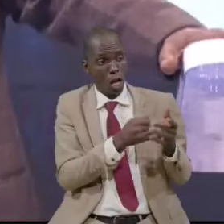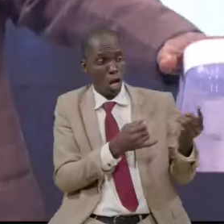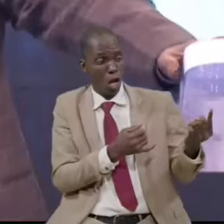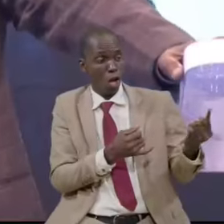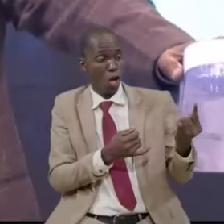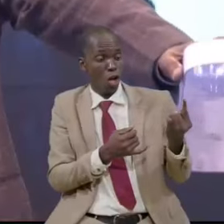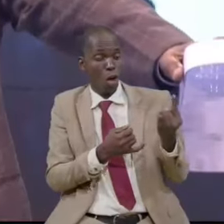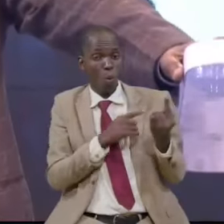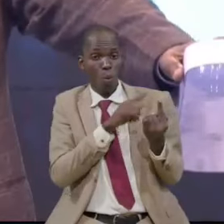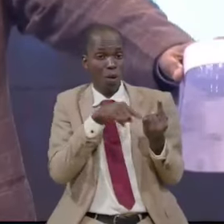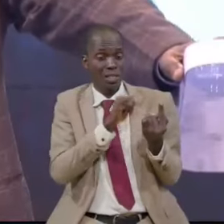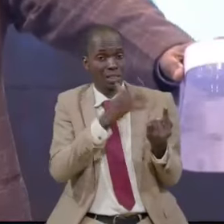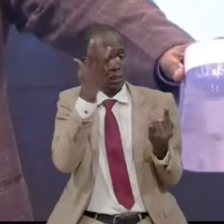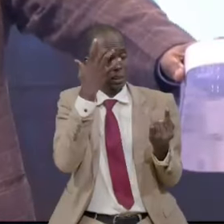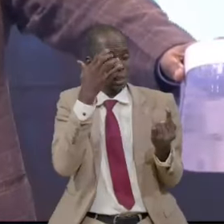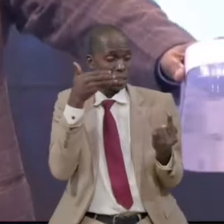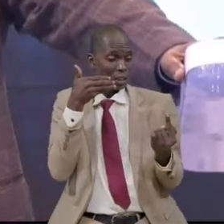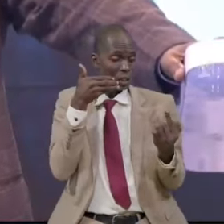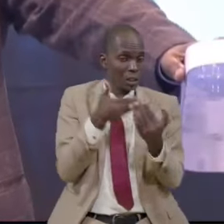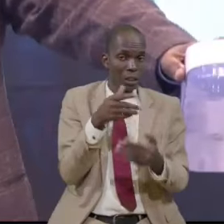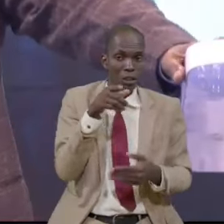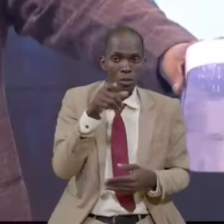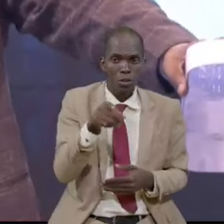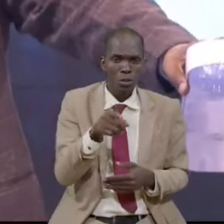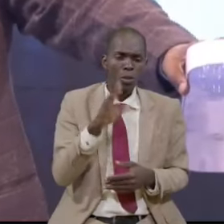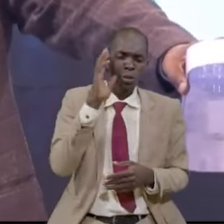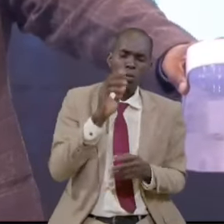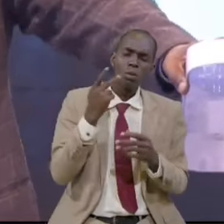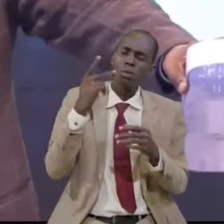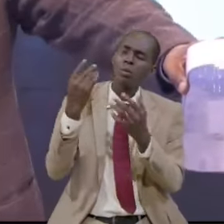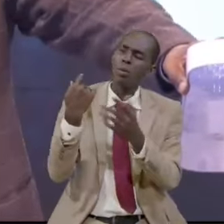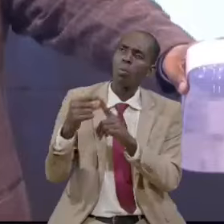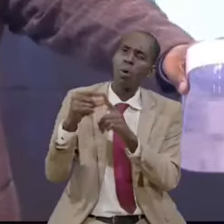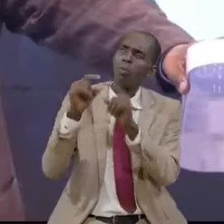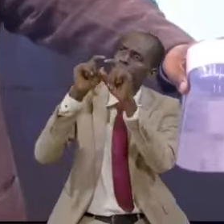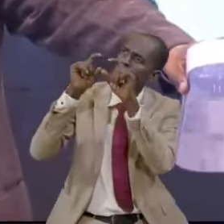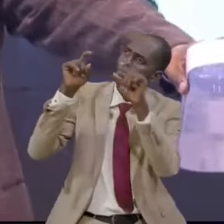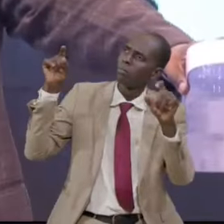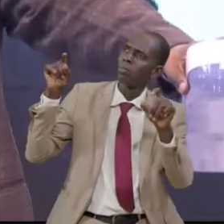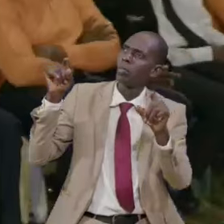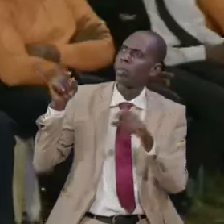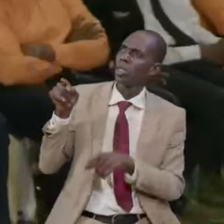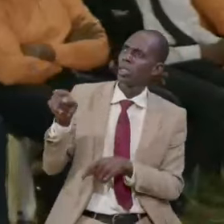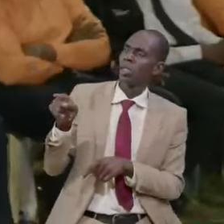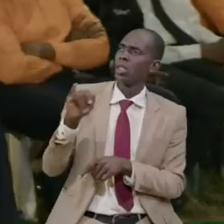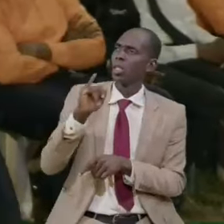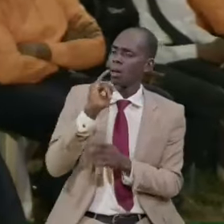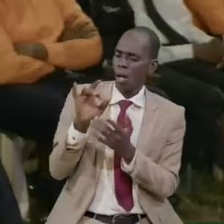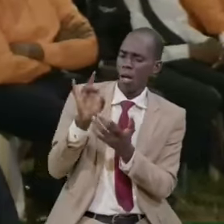gate, you will read that invisible sign, chosen generation.